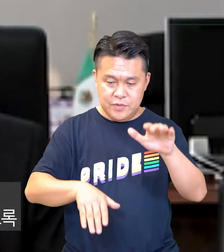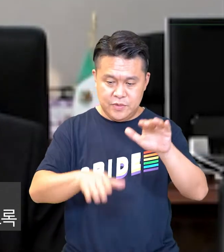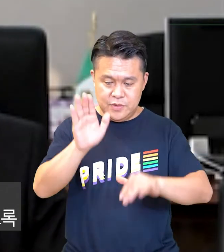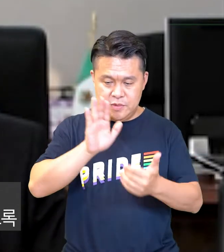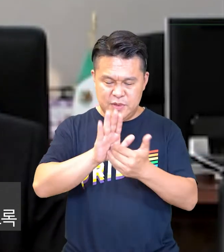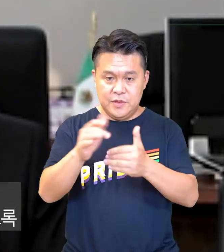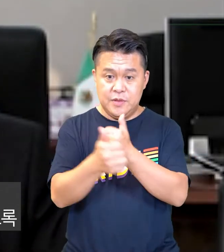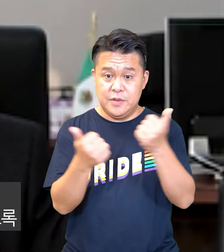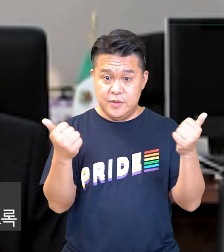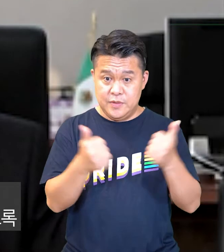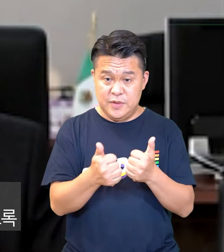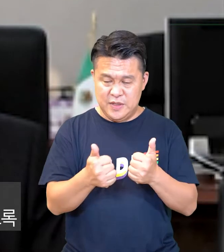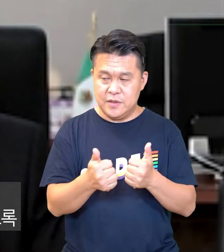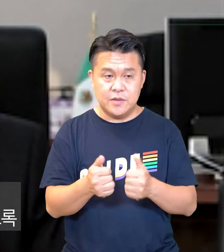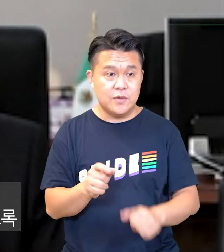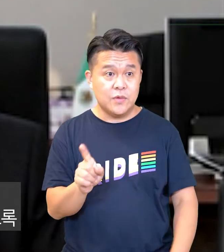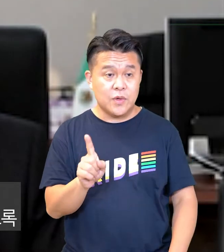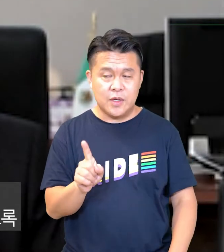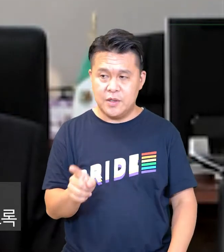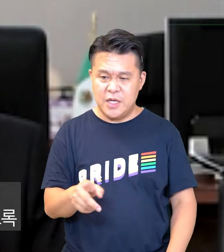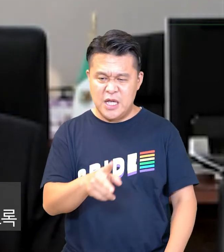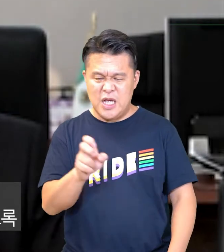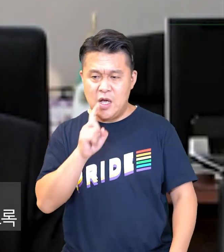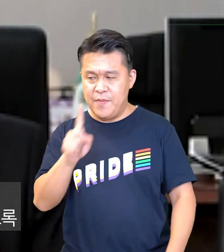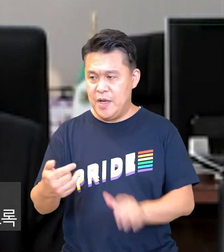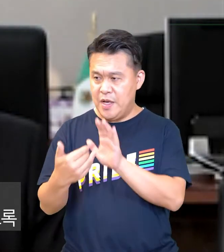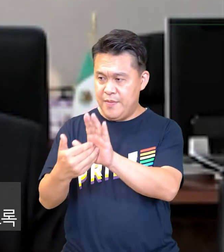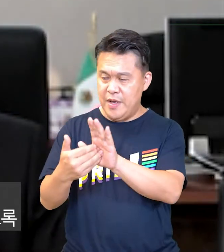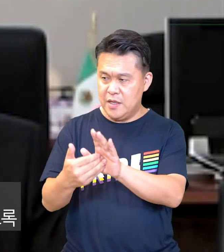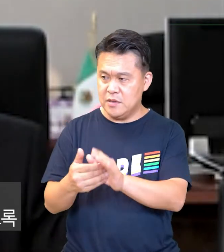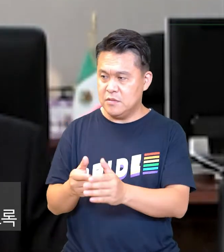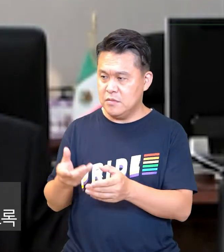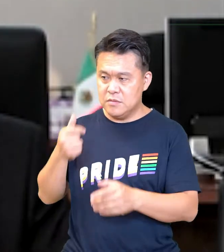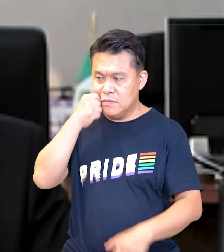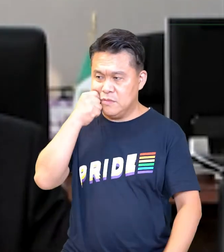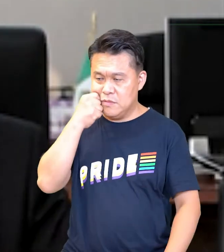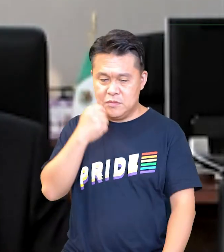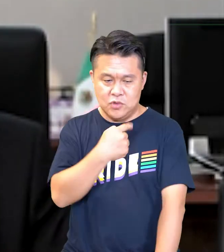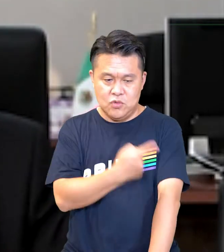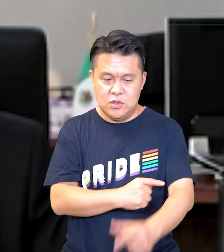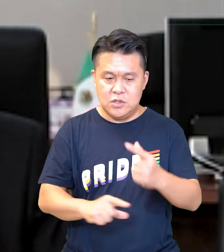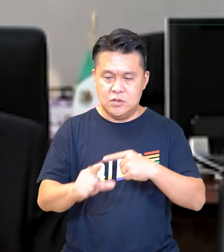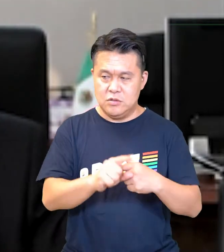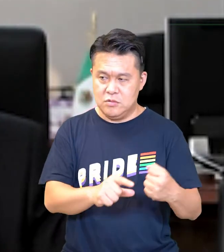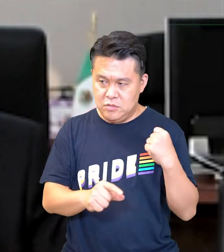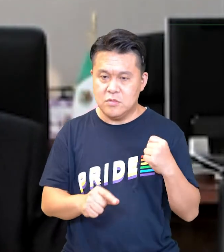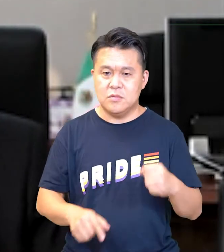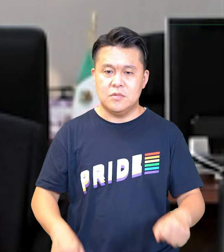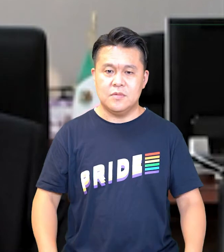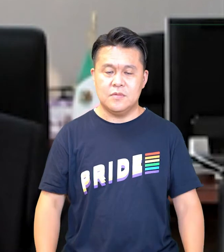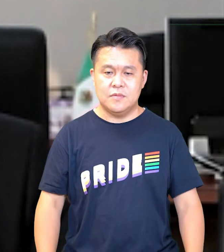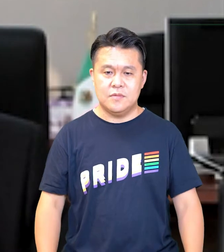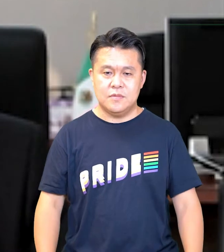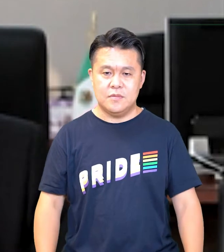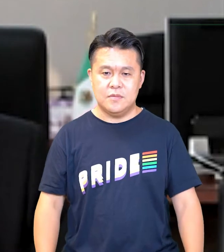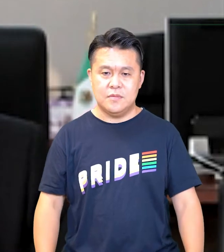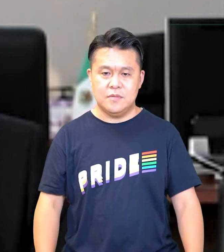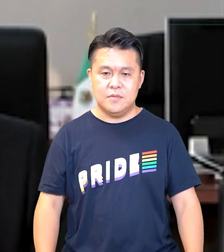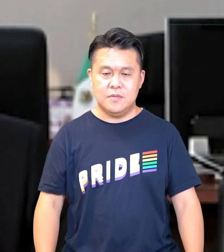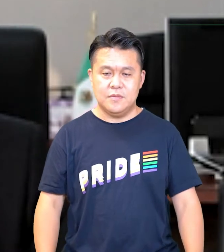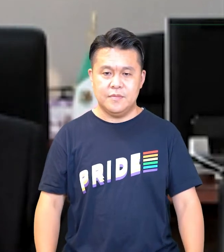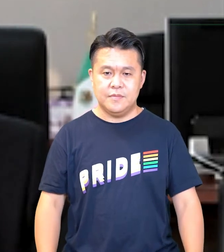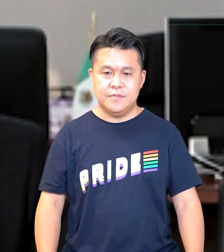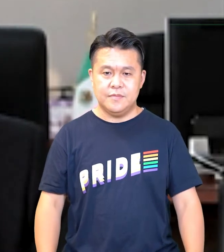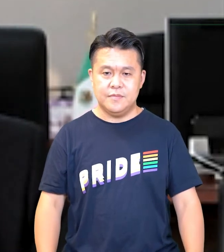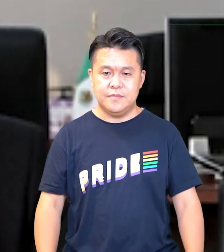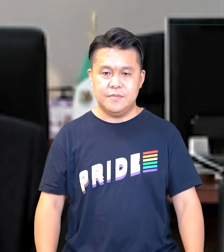work of the Mexican Discrimination Prevention Agency had been strengthened with powers